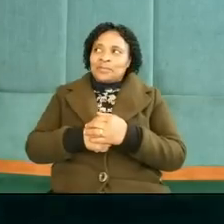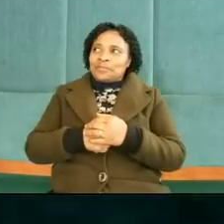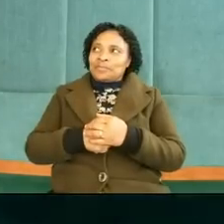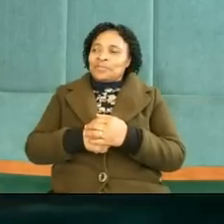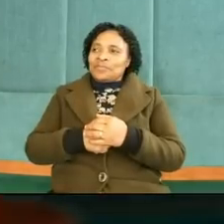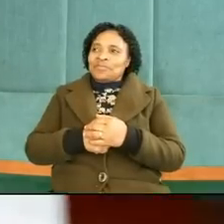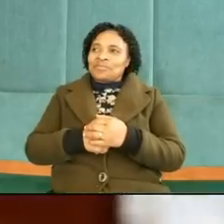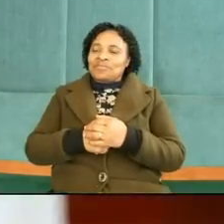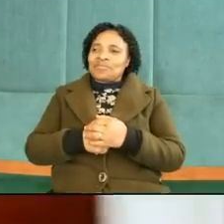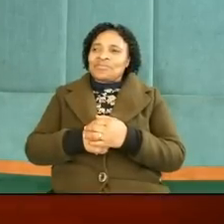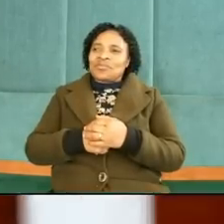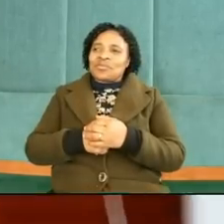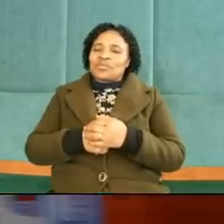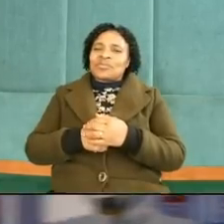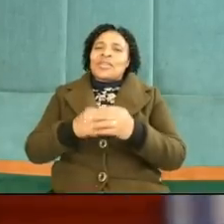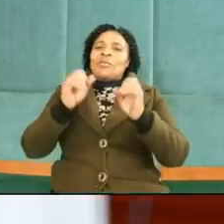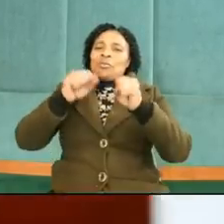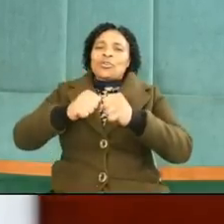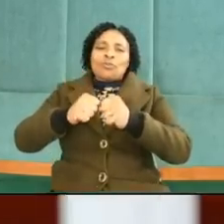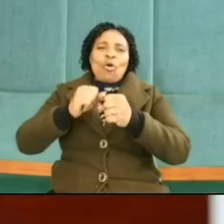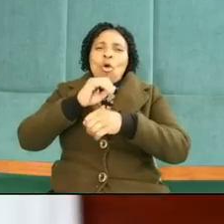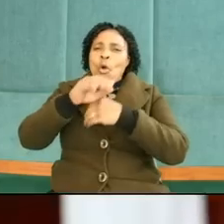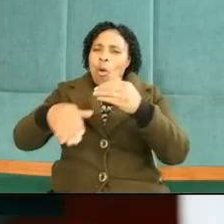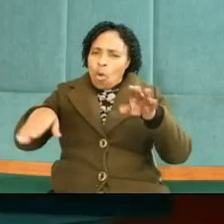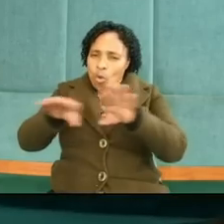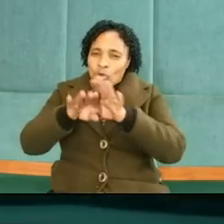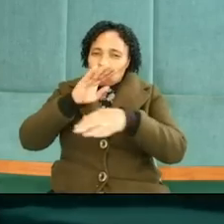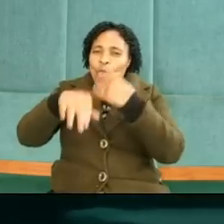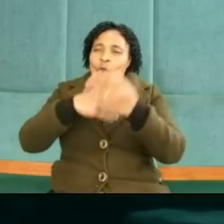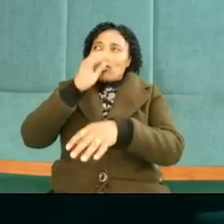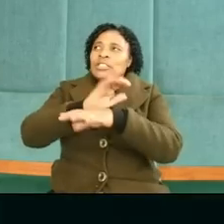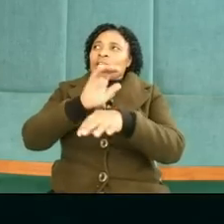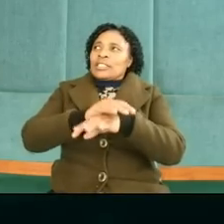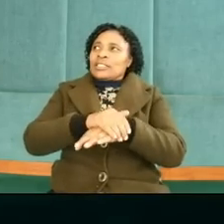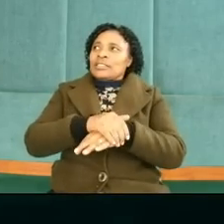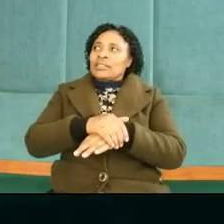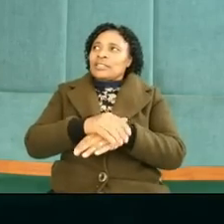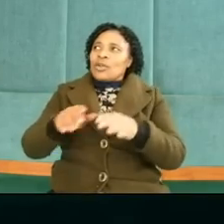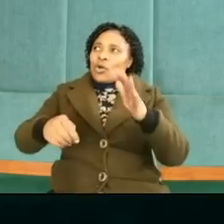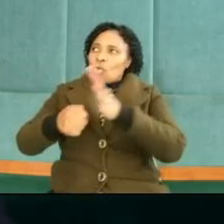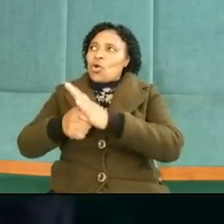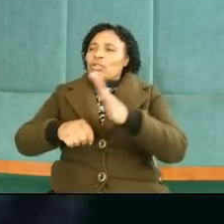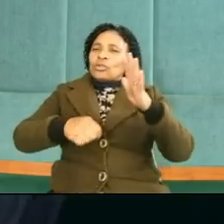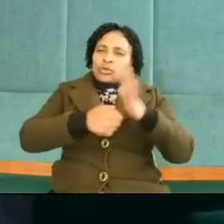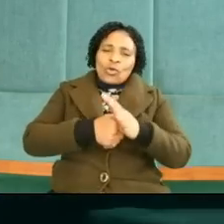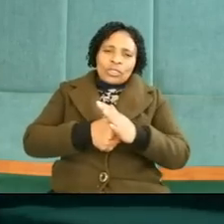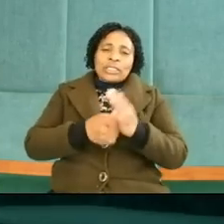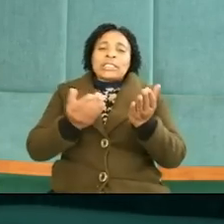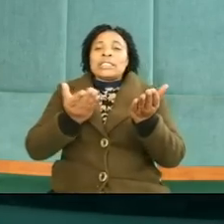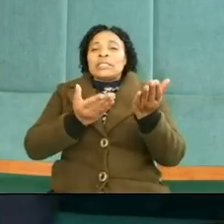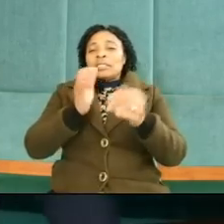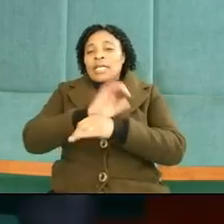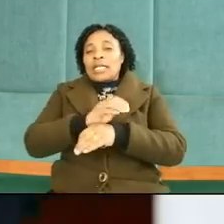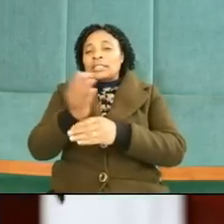we locked down churches. Church service are canceled. Church service will